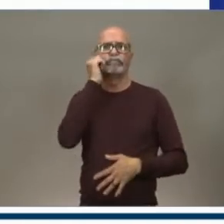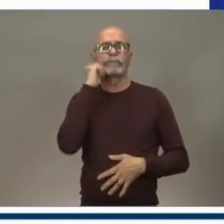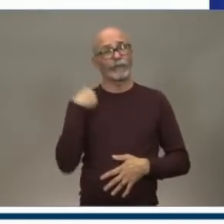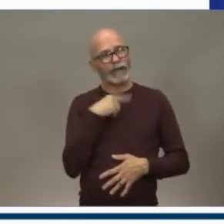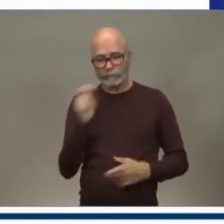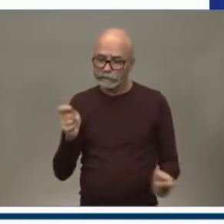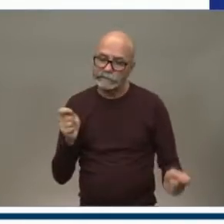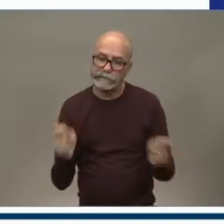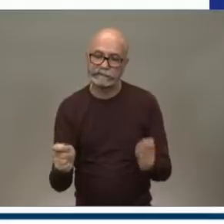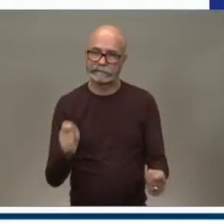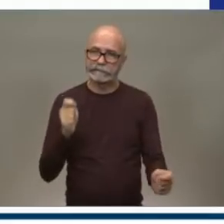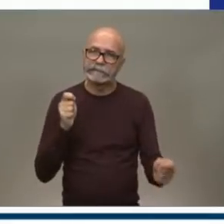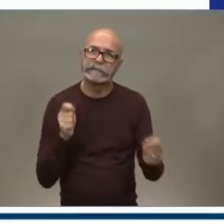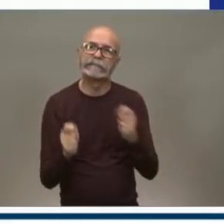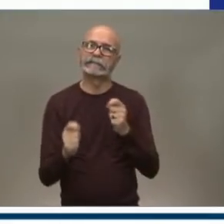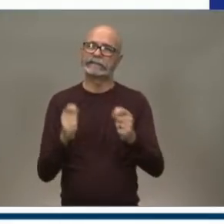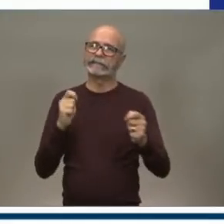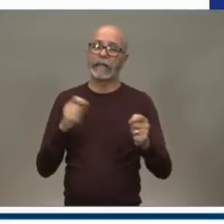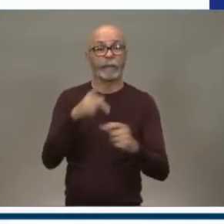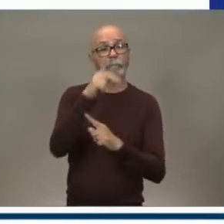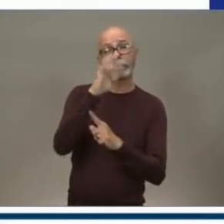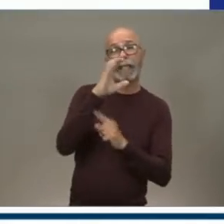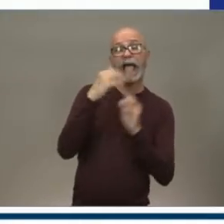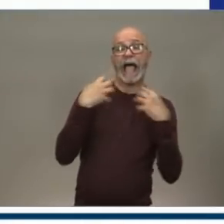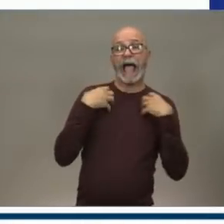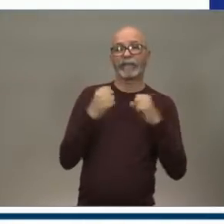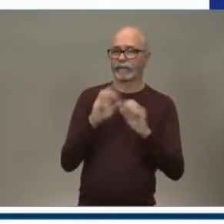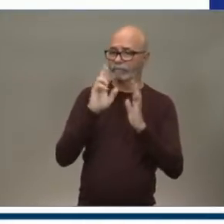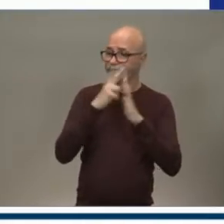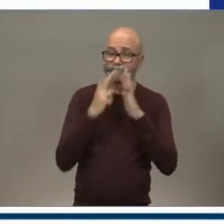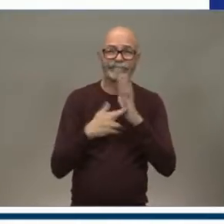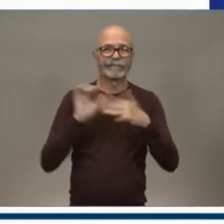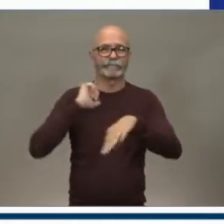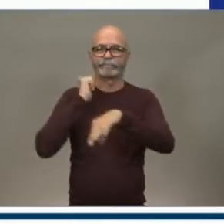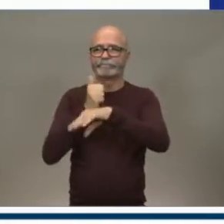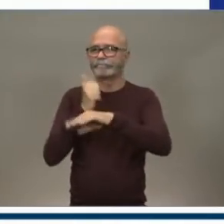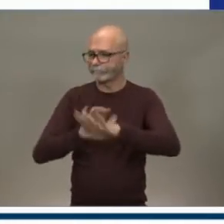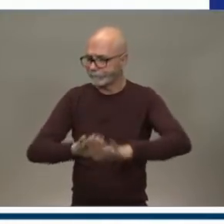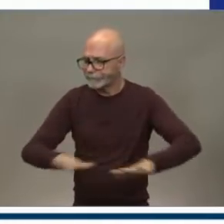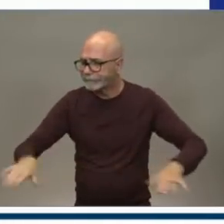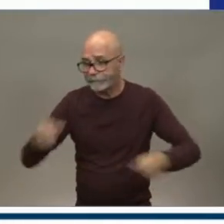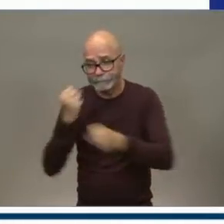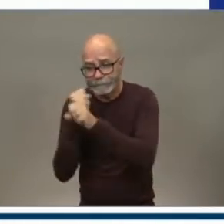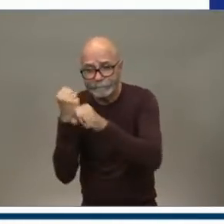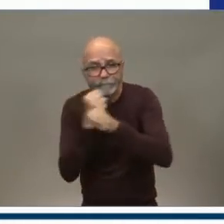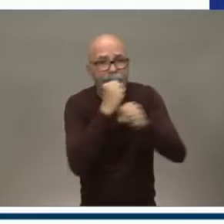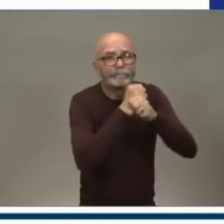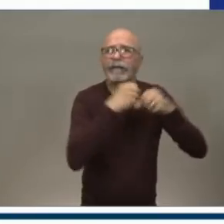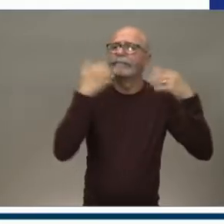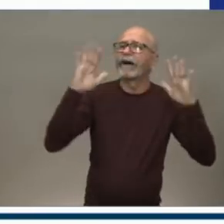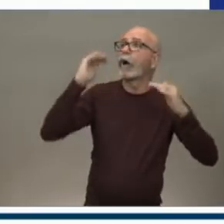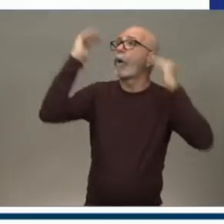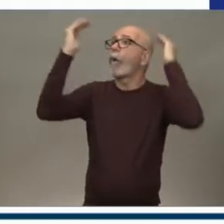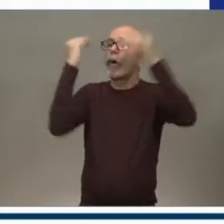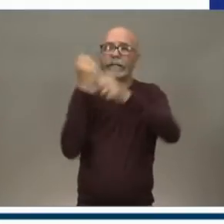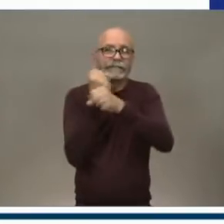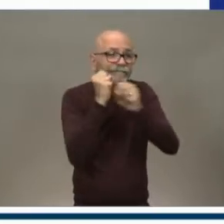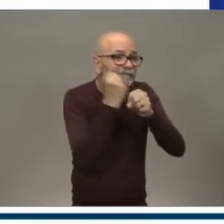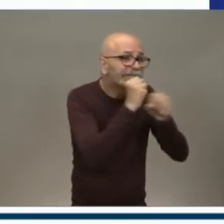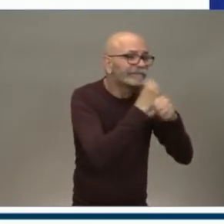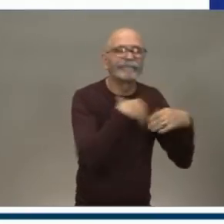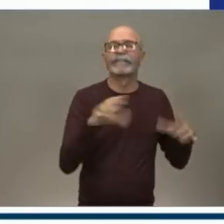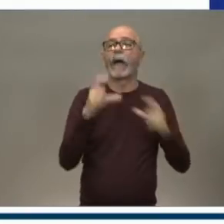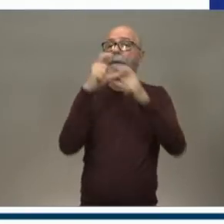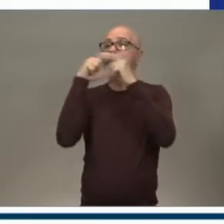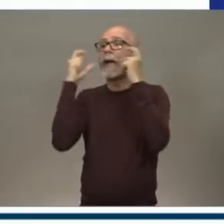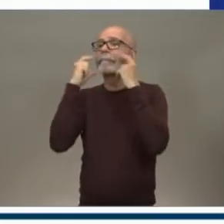we've instituted, we're there to help keep kids safe and staff safe with the masking and the extra cleaning. We have reduced the amount